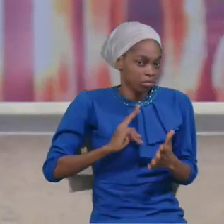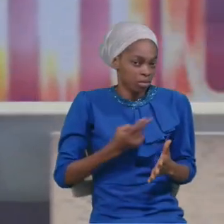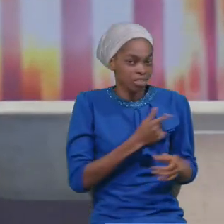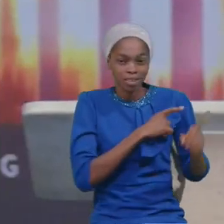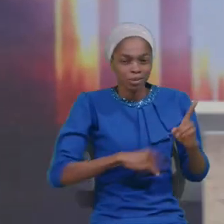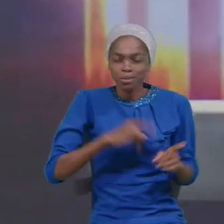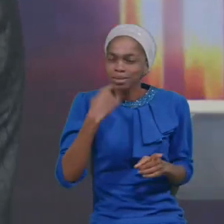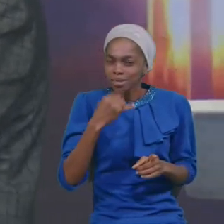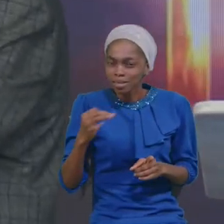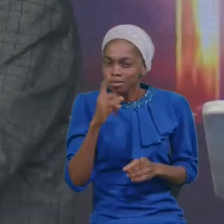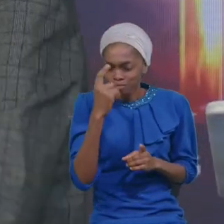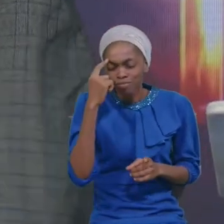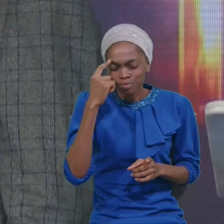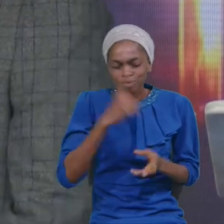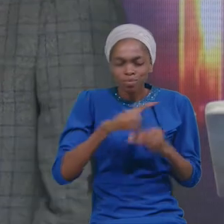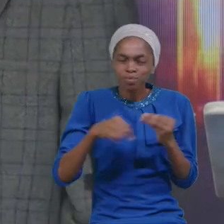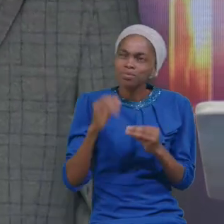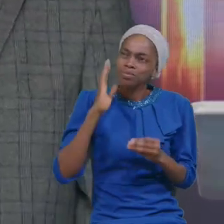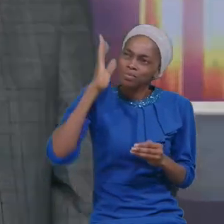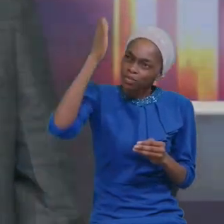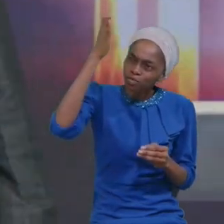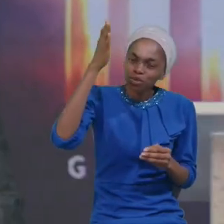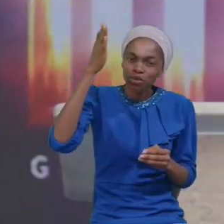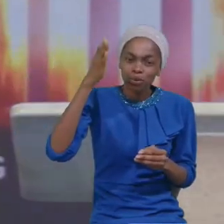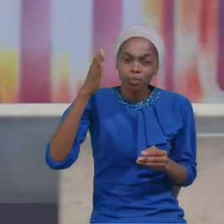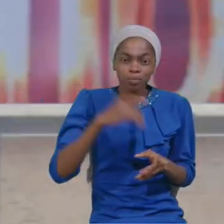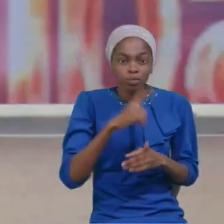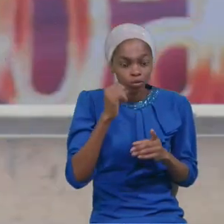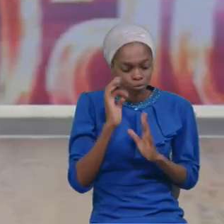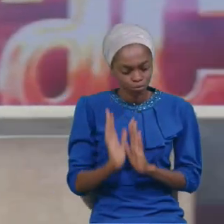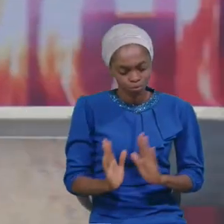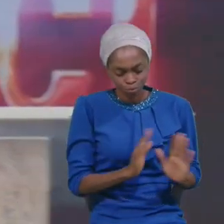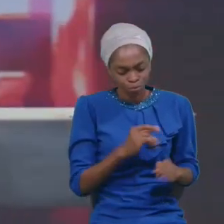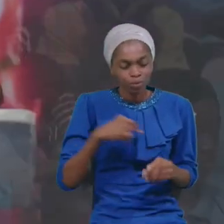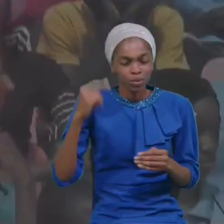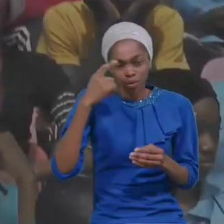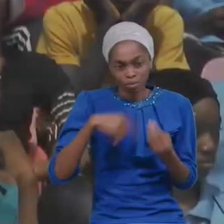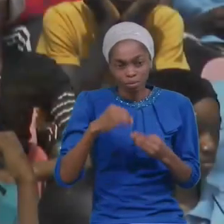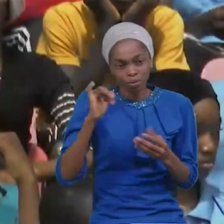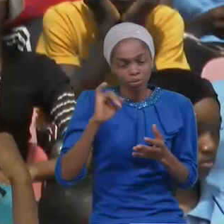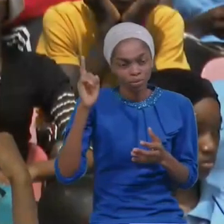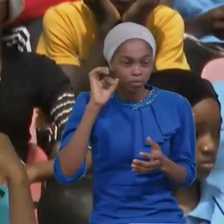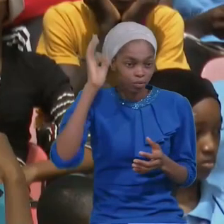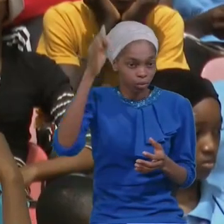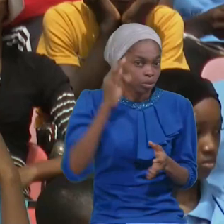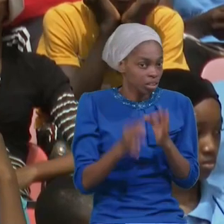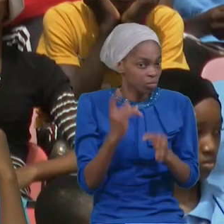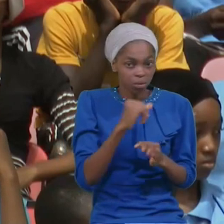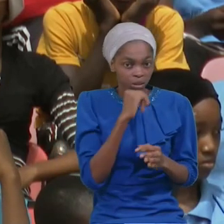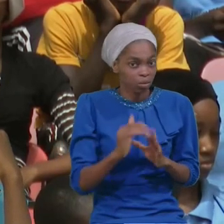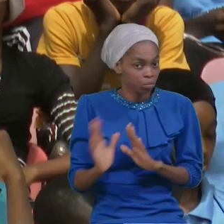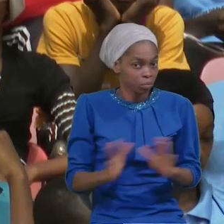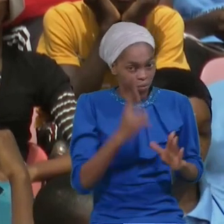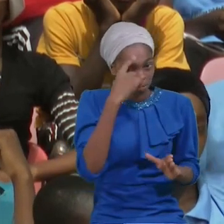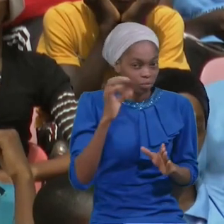the future. If you are not preparing for the future, you are the greatest fool in town. I will not be a